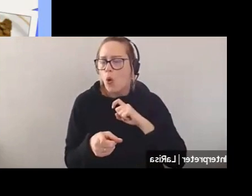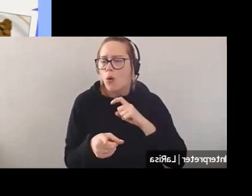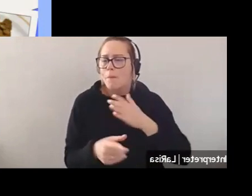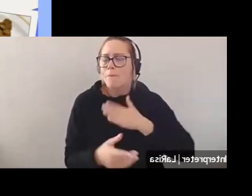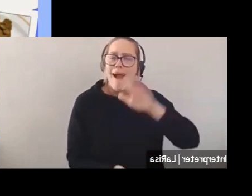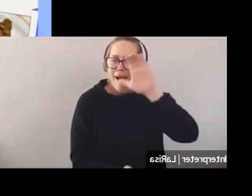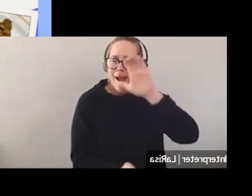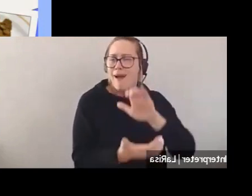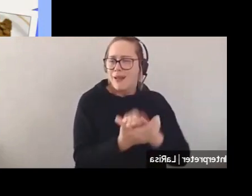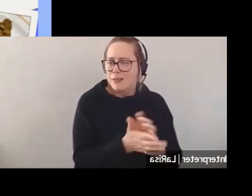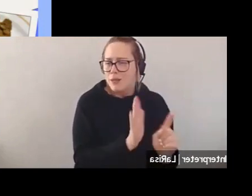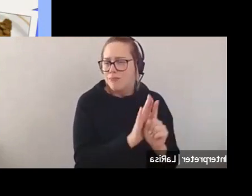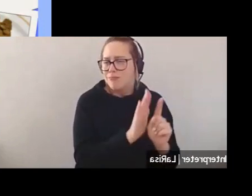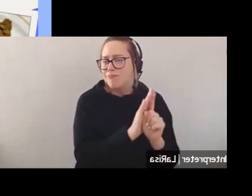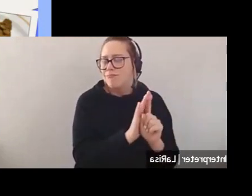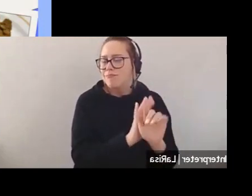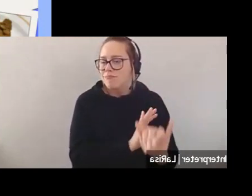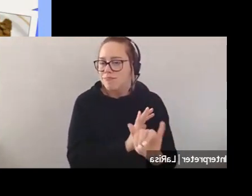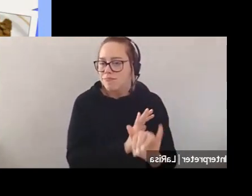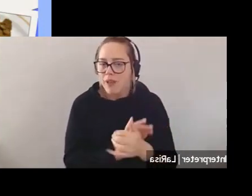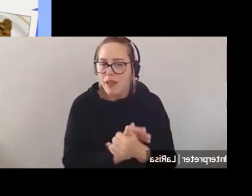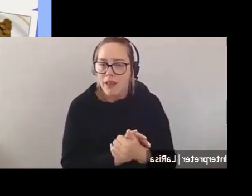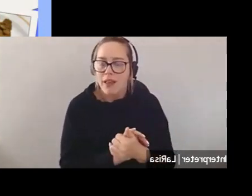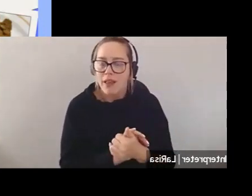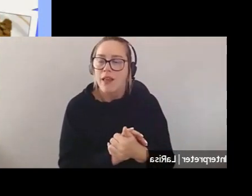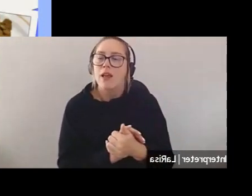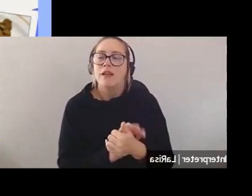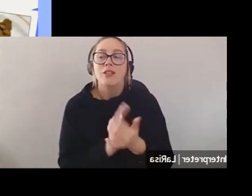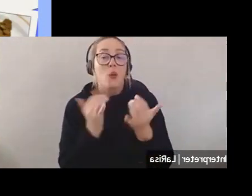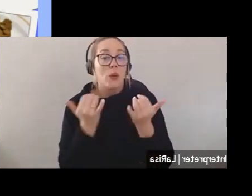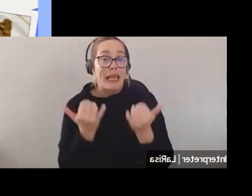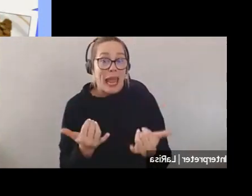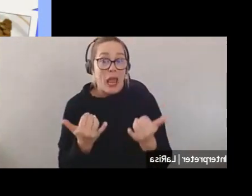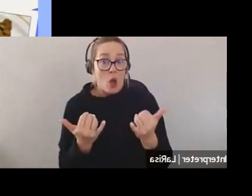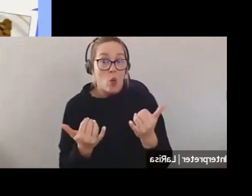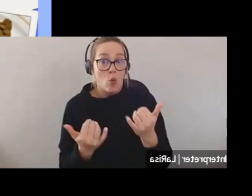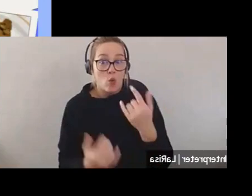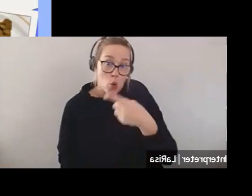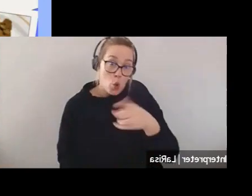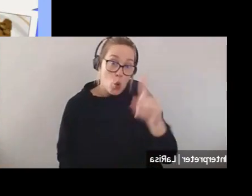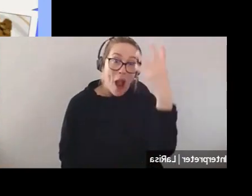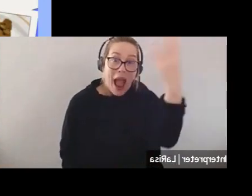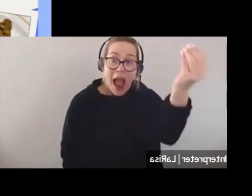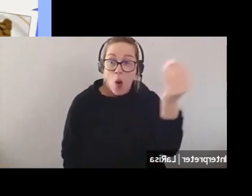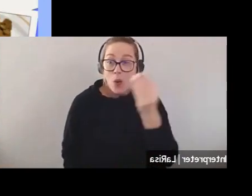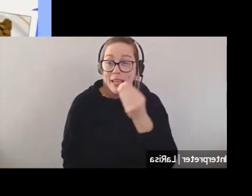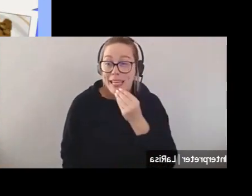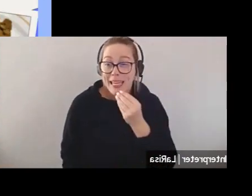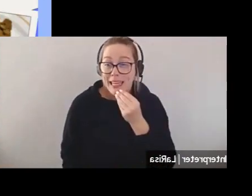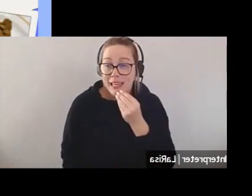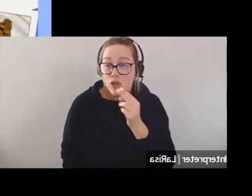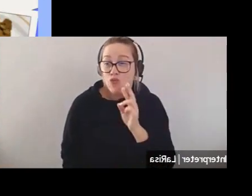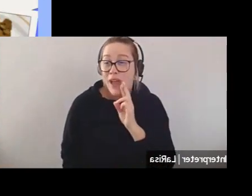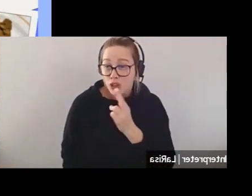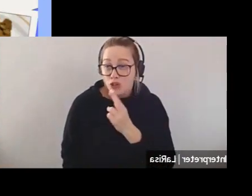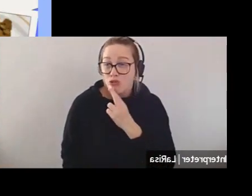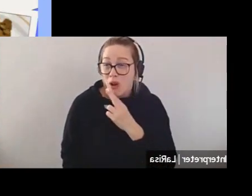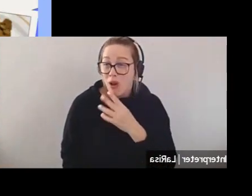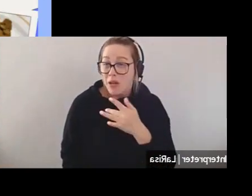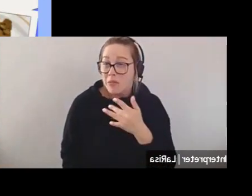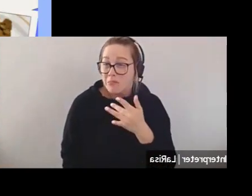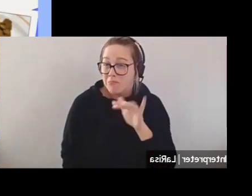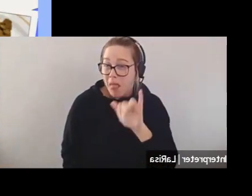Sorry, oh no, sorry, I had a call come in on my phone from my husband. Okay, so I wanted to give you a couple of eating out